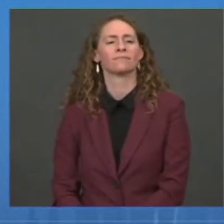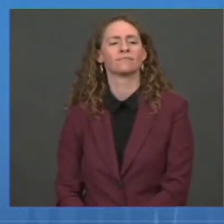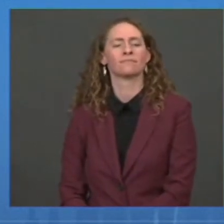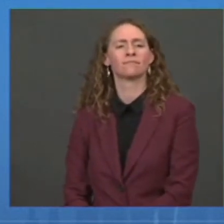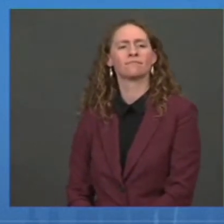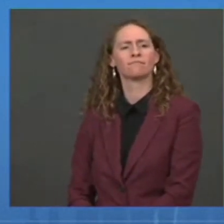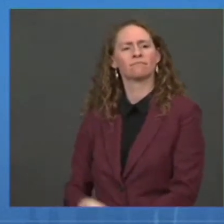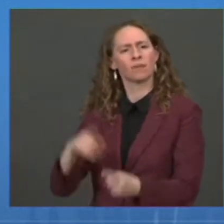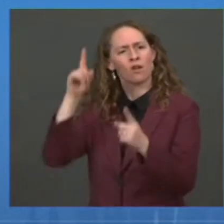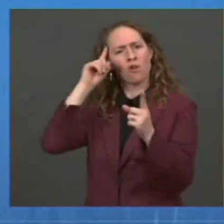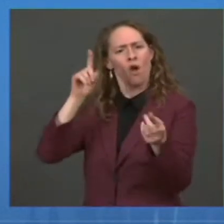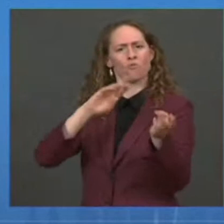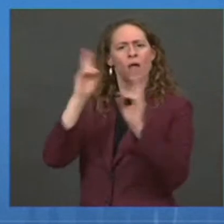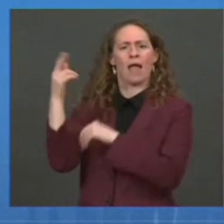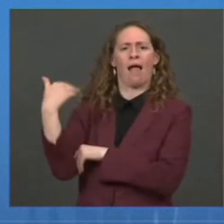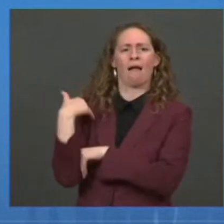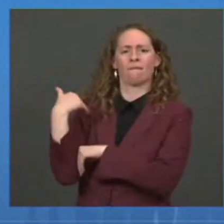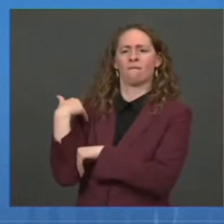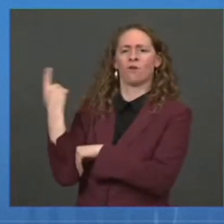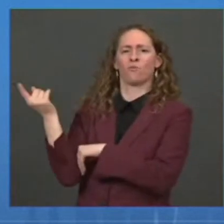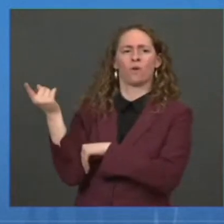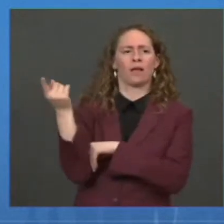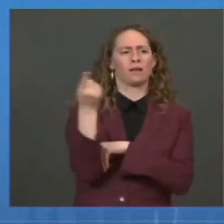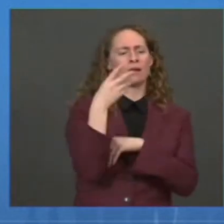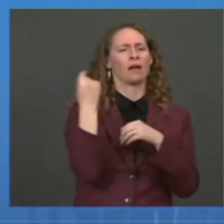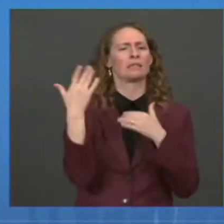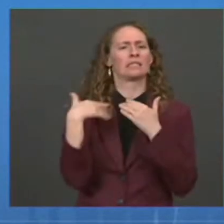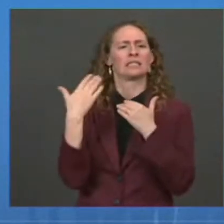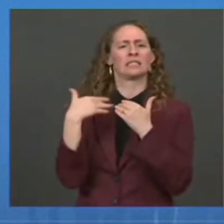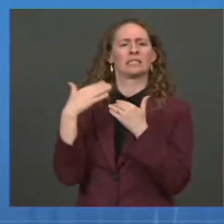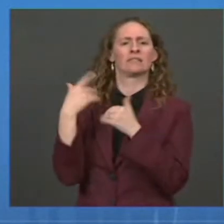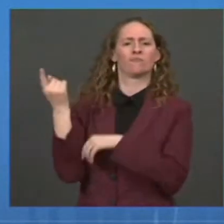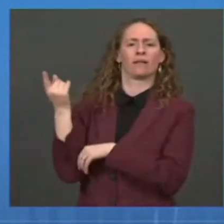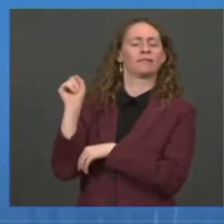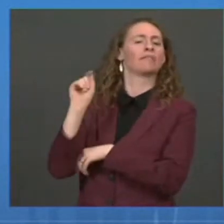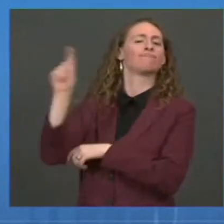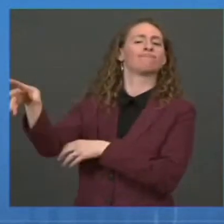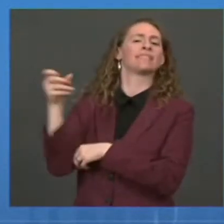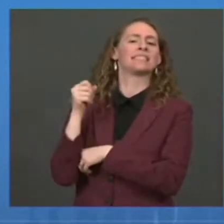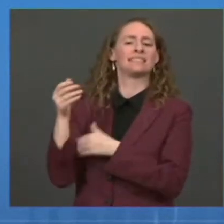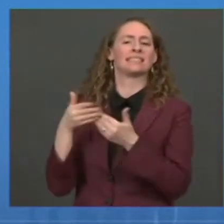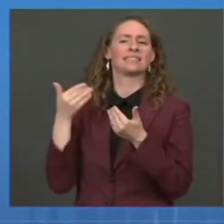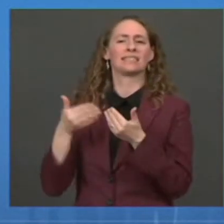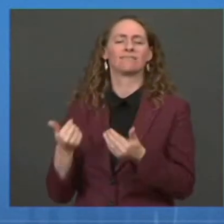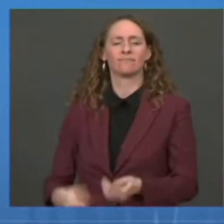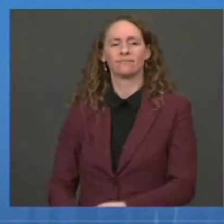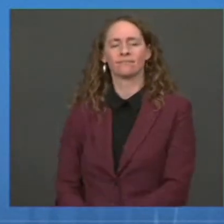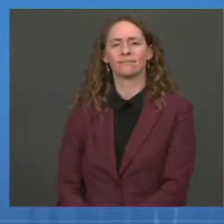locations. Next question, please. Let's go to Meg Tyrell at CNBC.